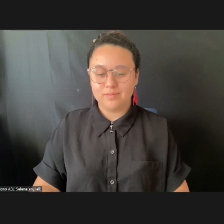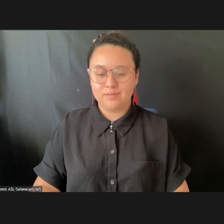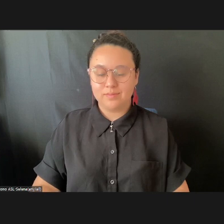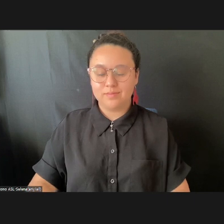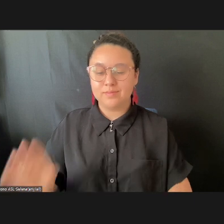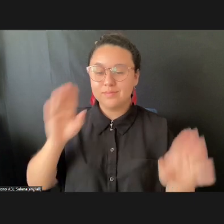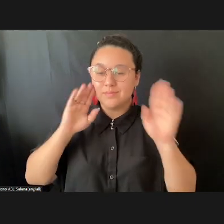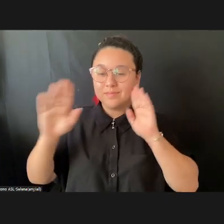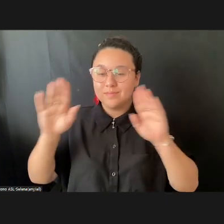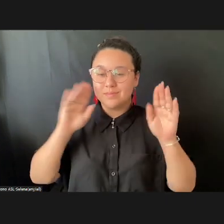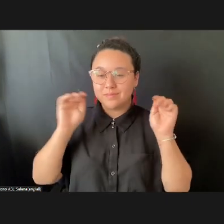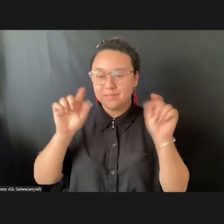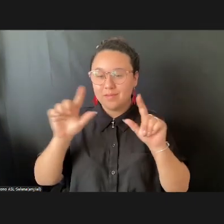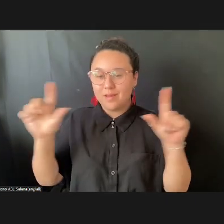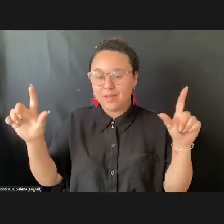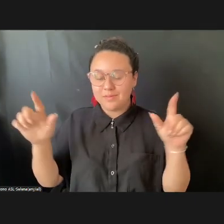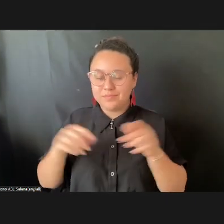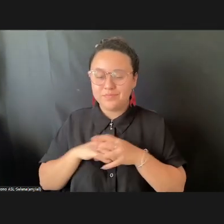Hi everyone.